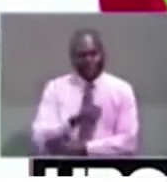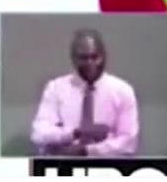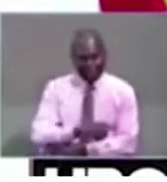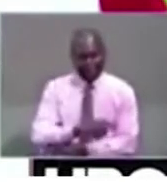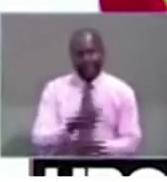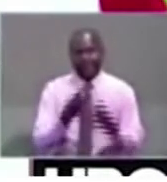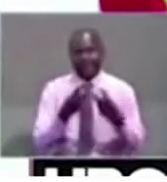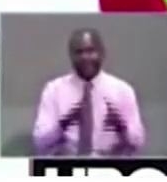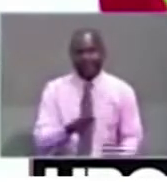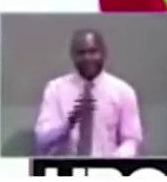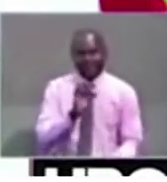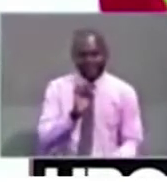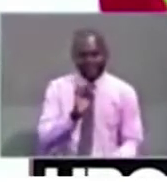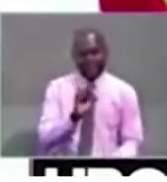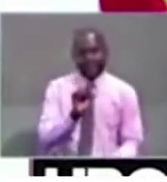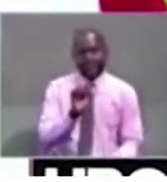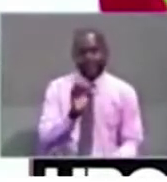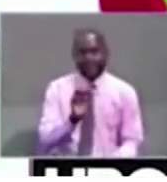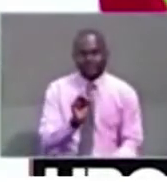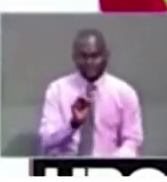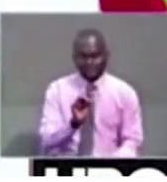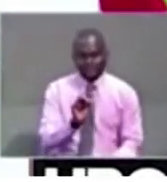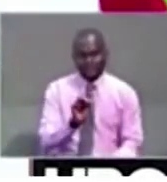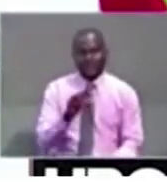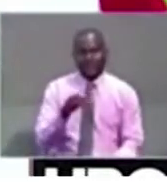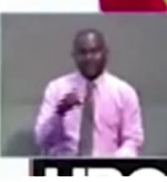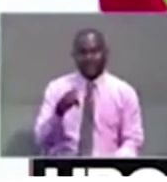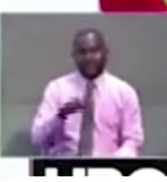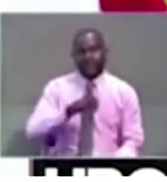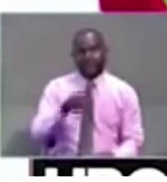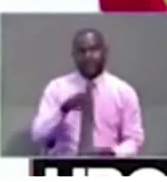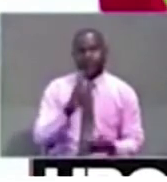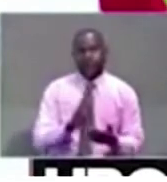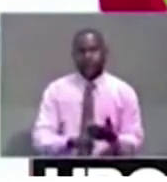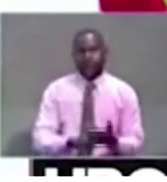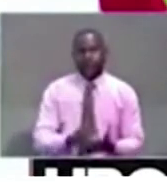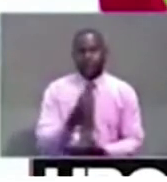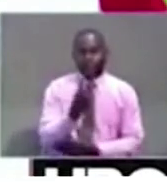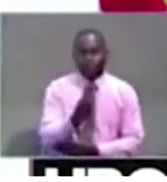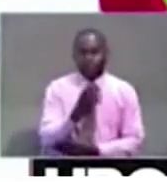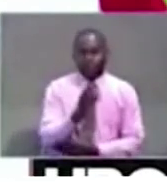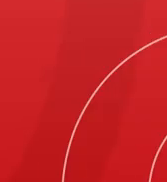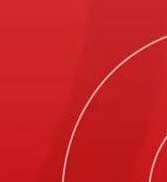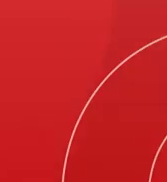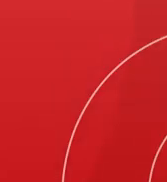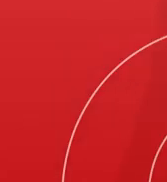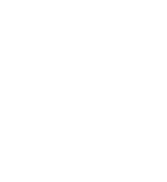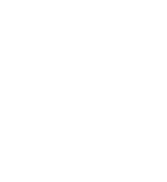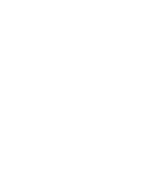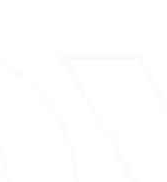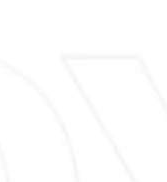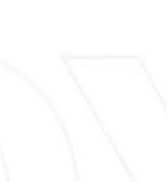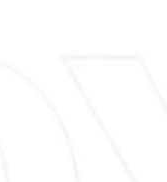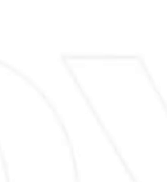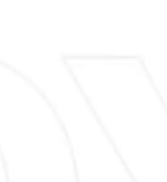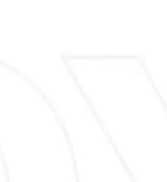effective 8 a.m., 7th of June, 2021. Hello,